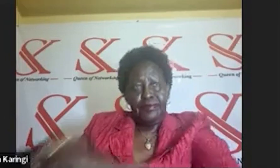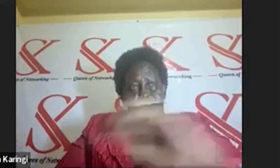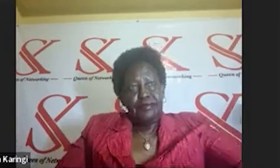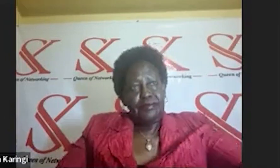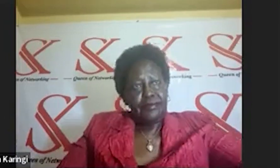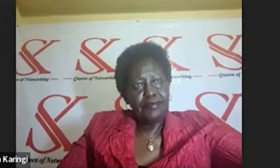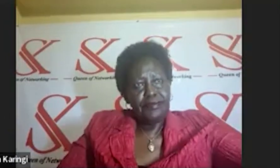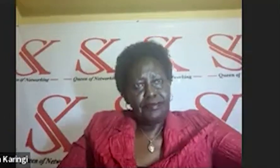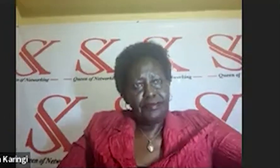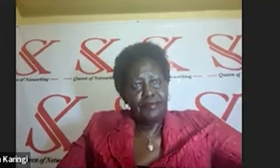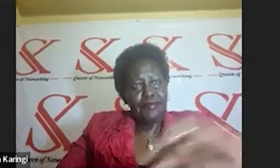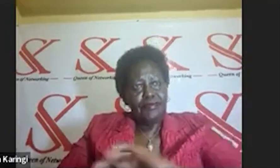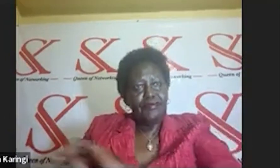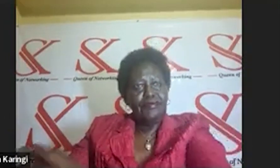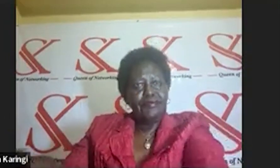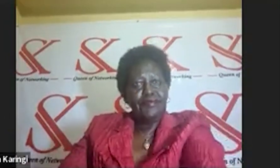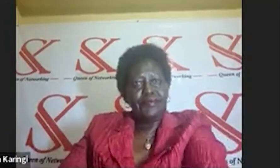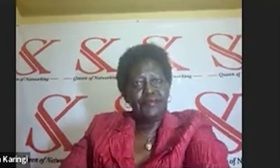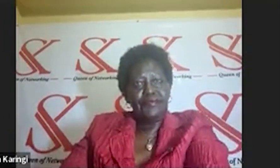Oops.